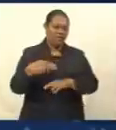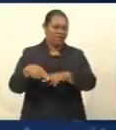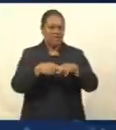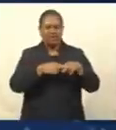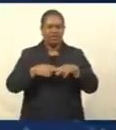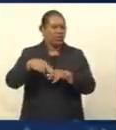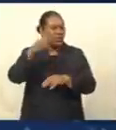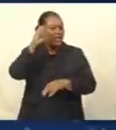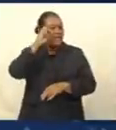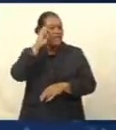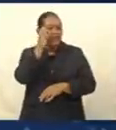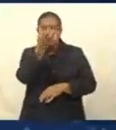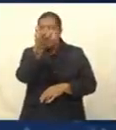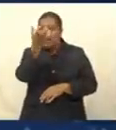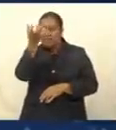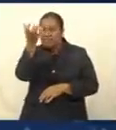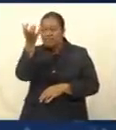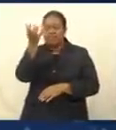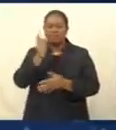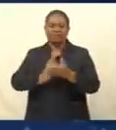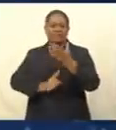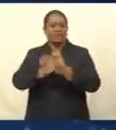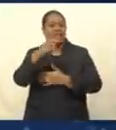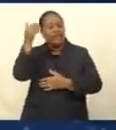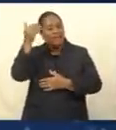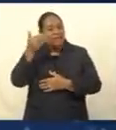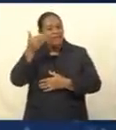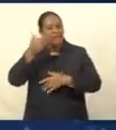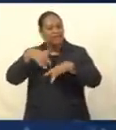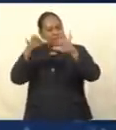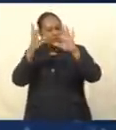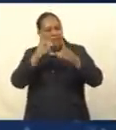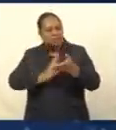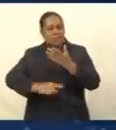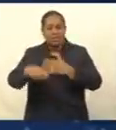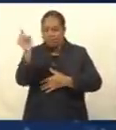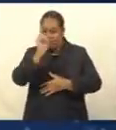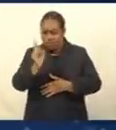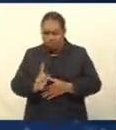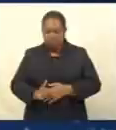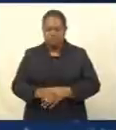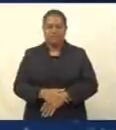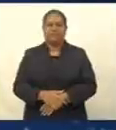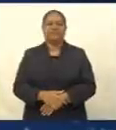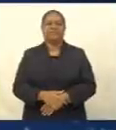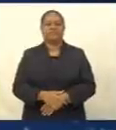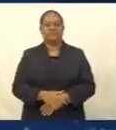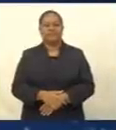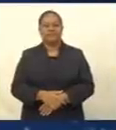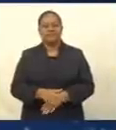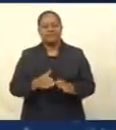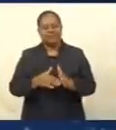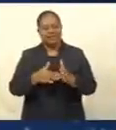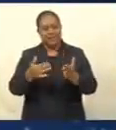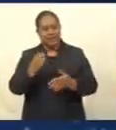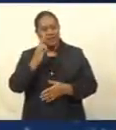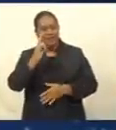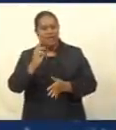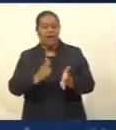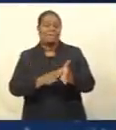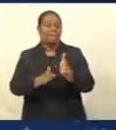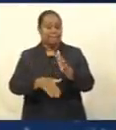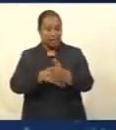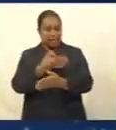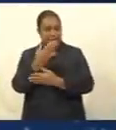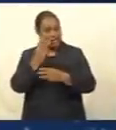cloudy periods with afternoon or evening showers and thunderstorms with heavy falls. Looking further onto